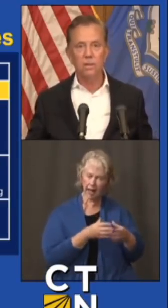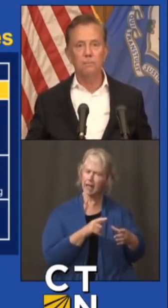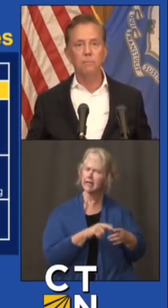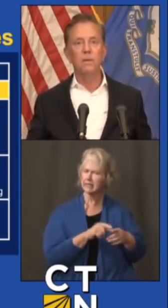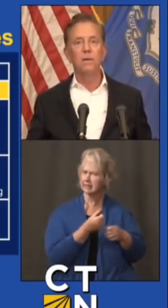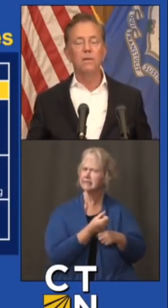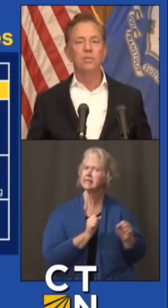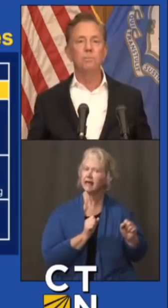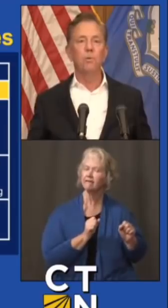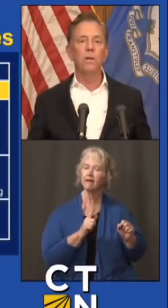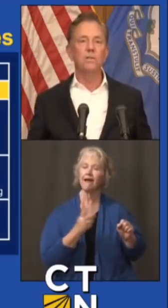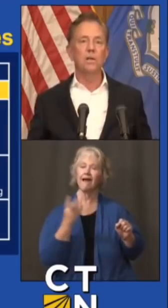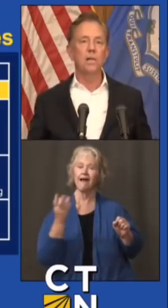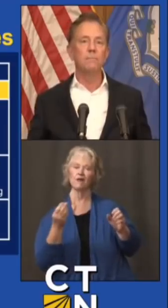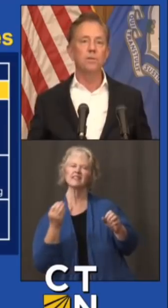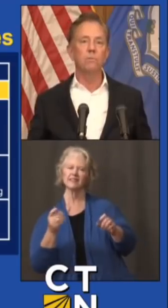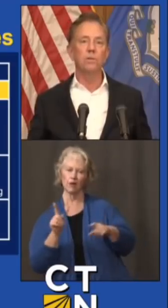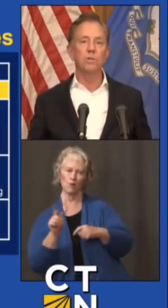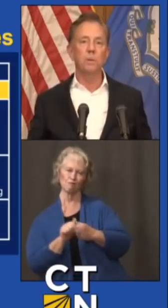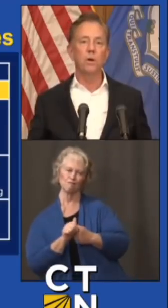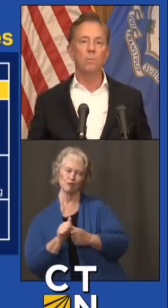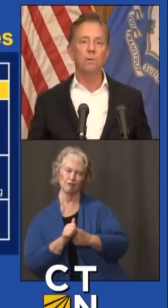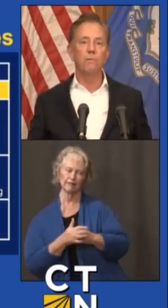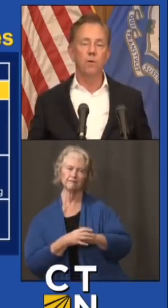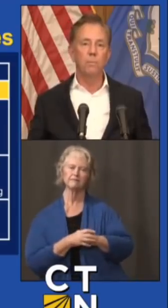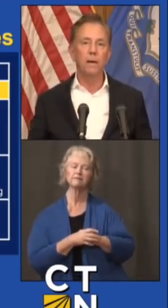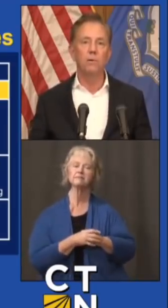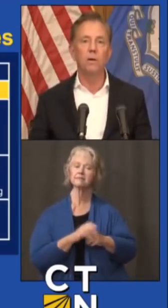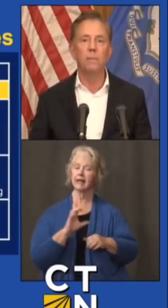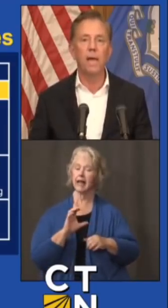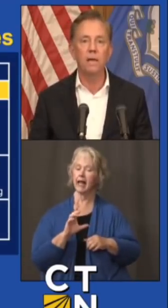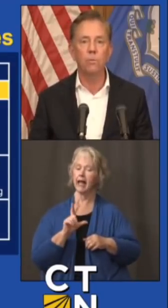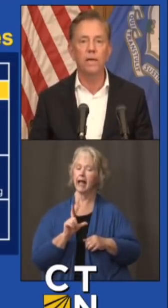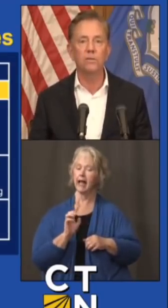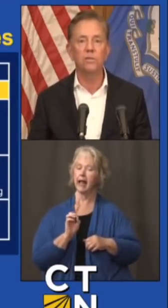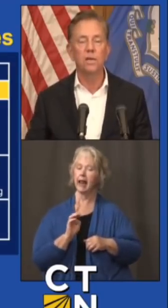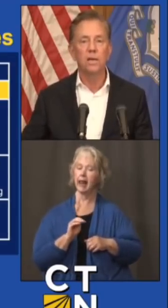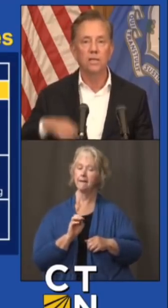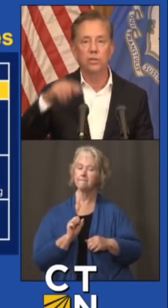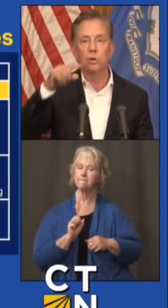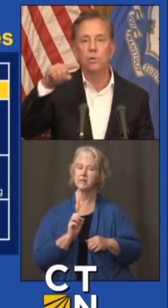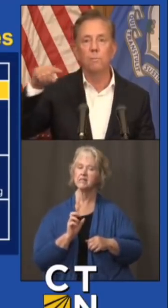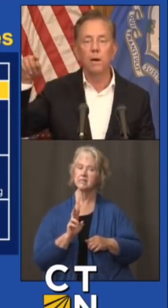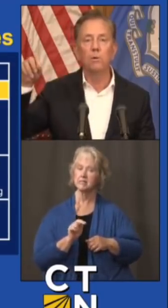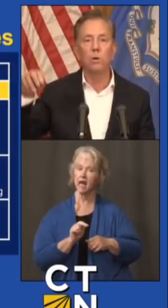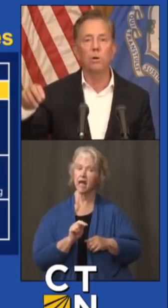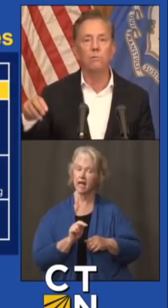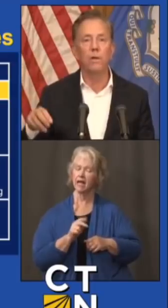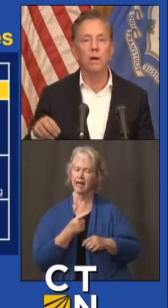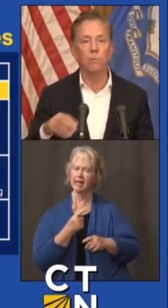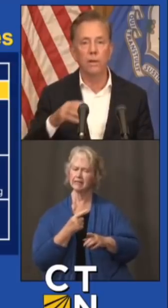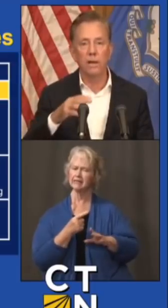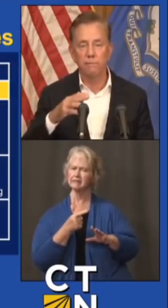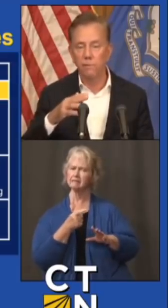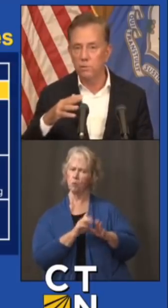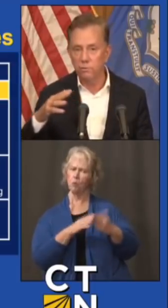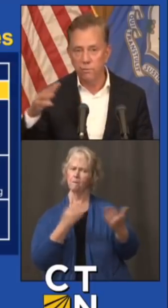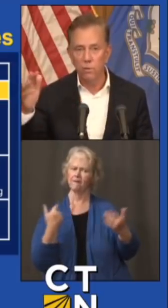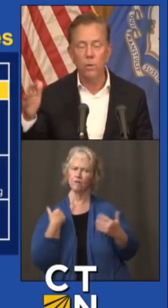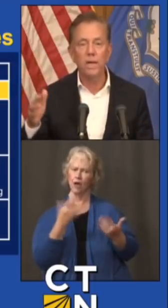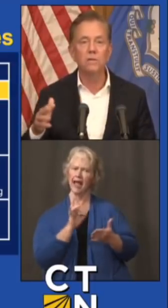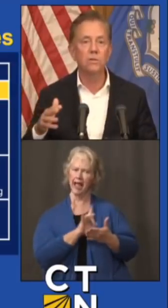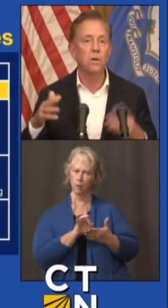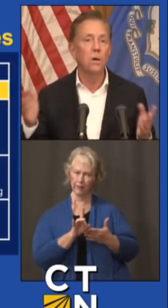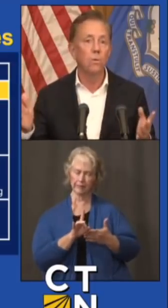reinforced. She pointed to Clemson, which has been open for about 8 weeks, and showed the bell curve there, where that first